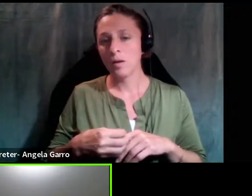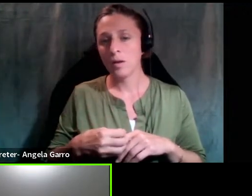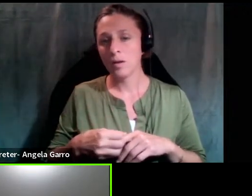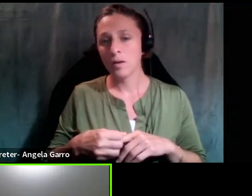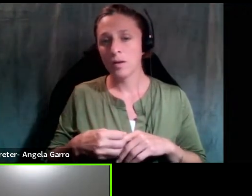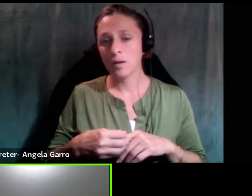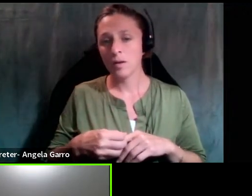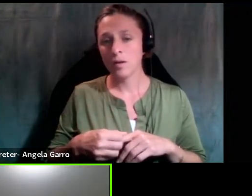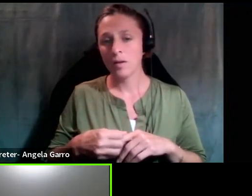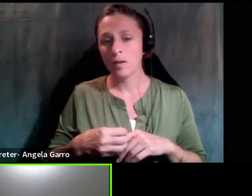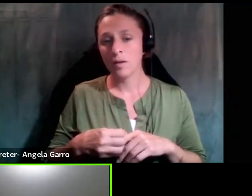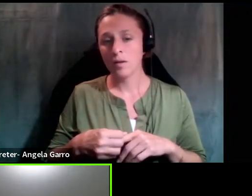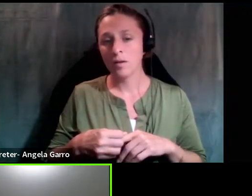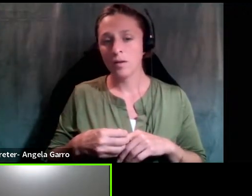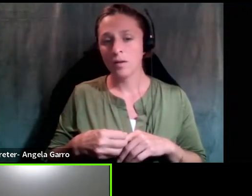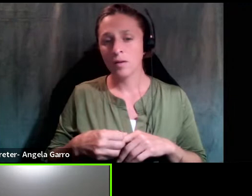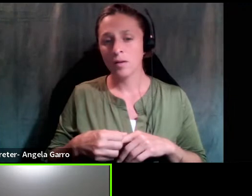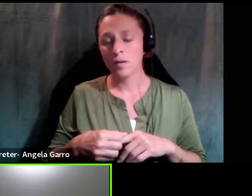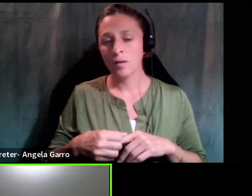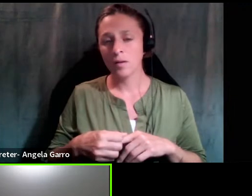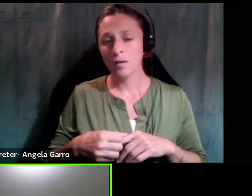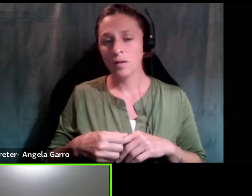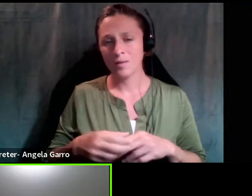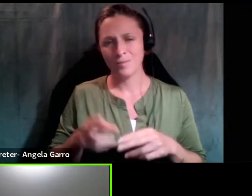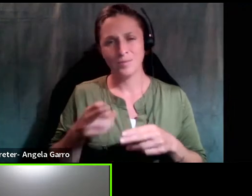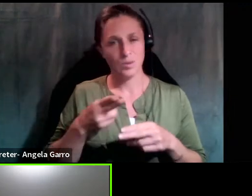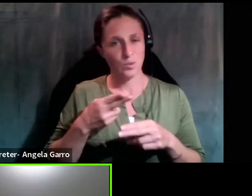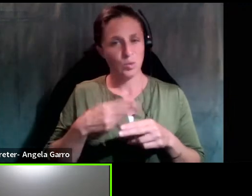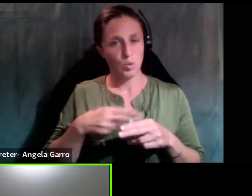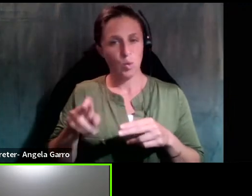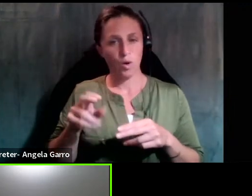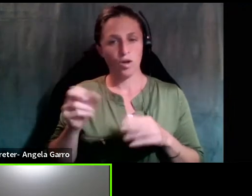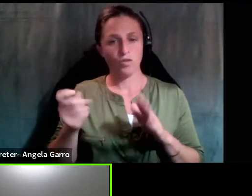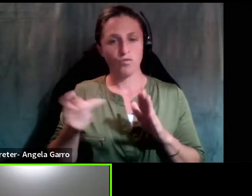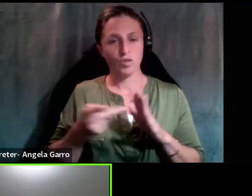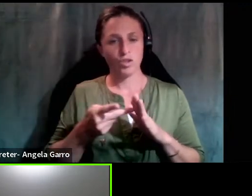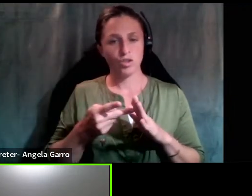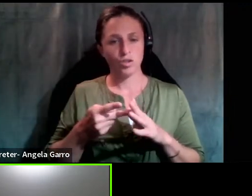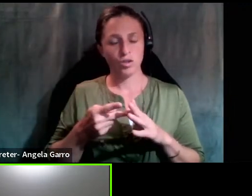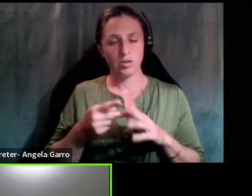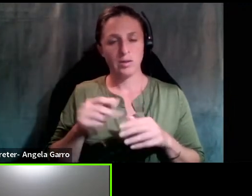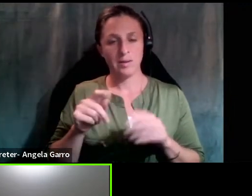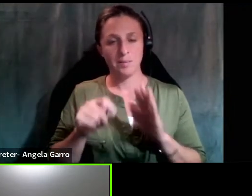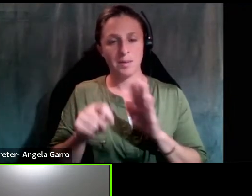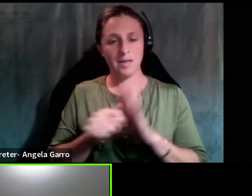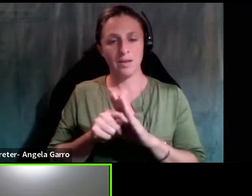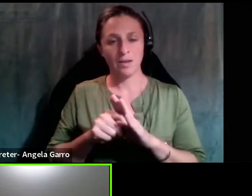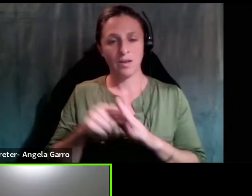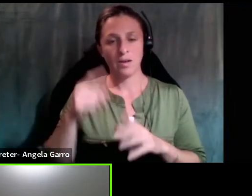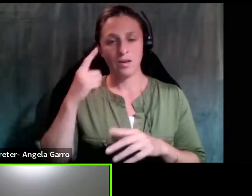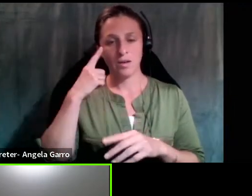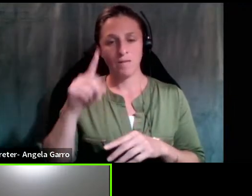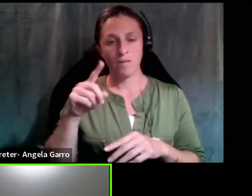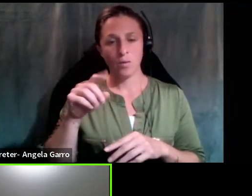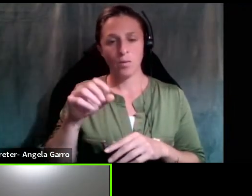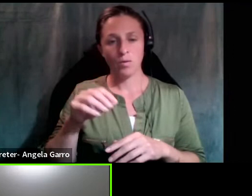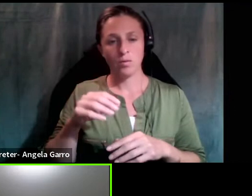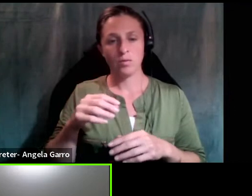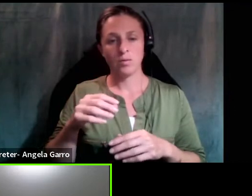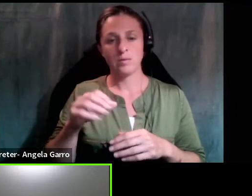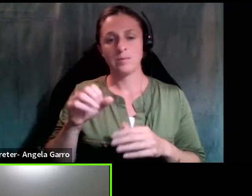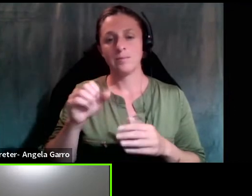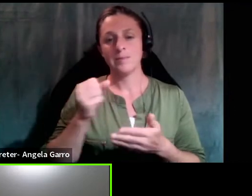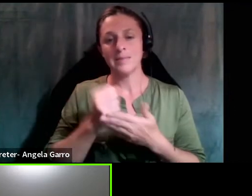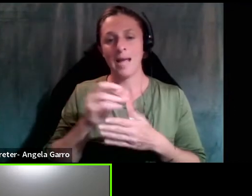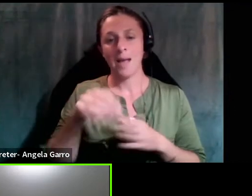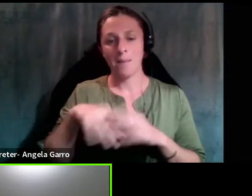There was a pretty short return period from stamp out for the project and getting it in time to make sure we